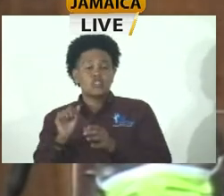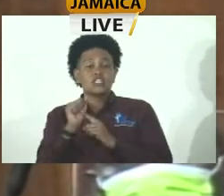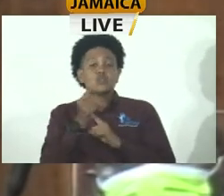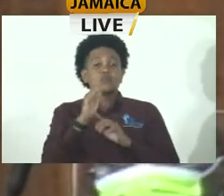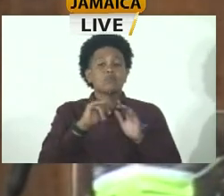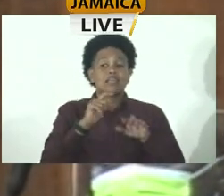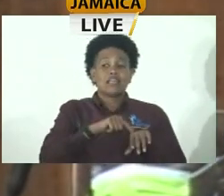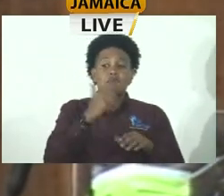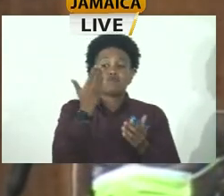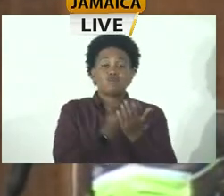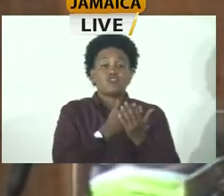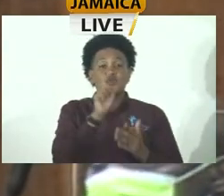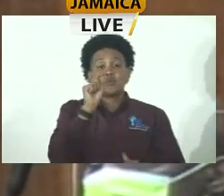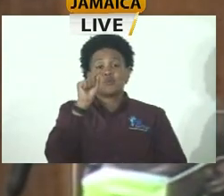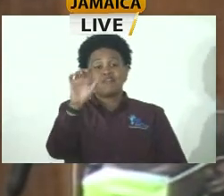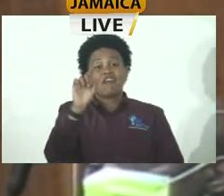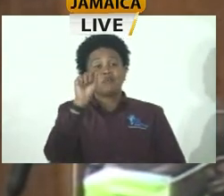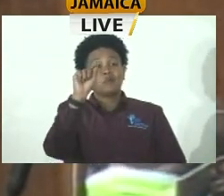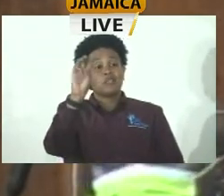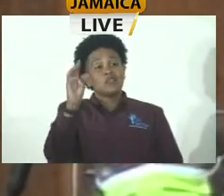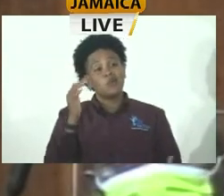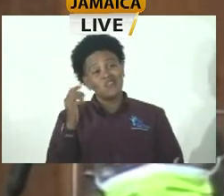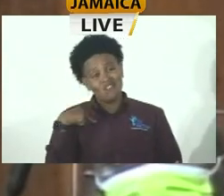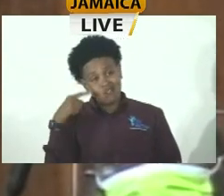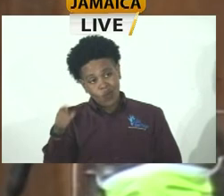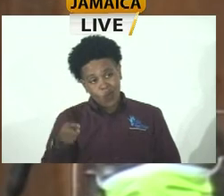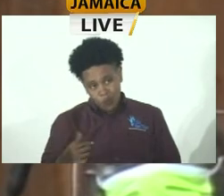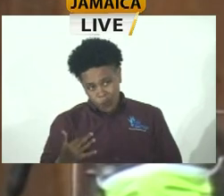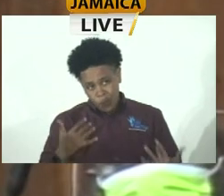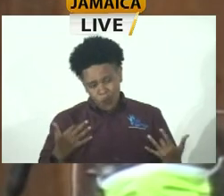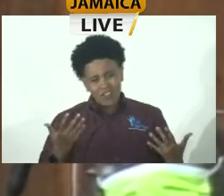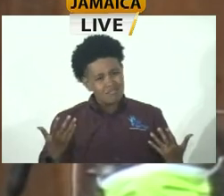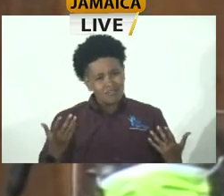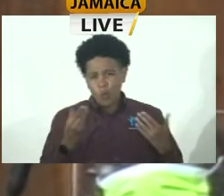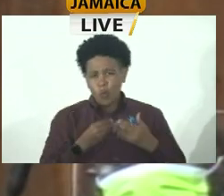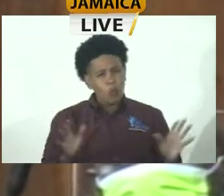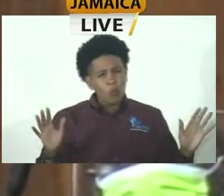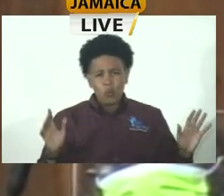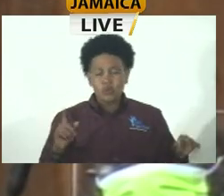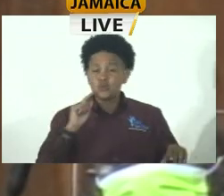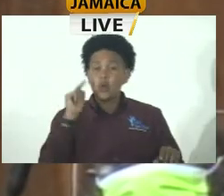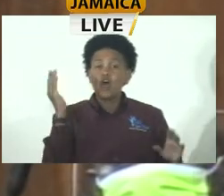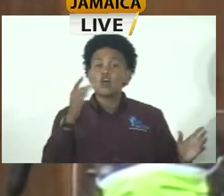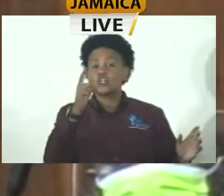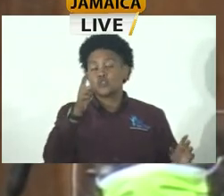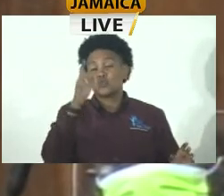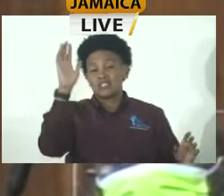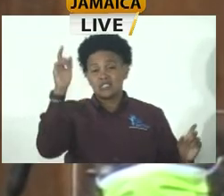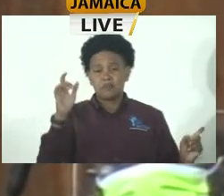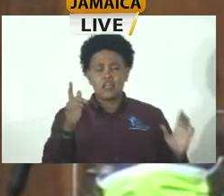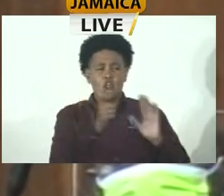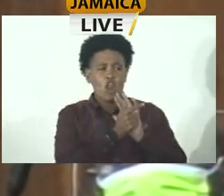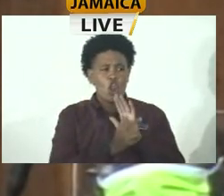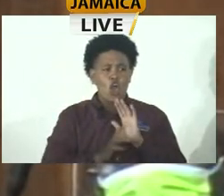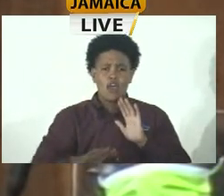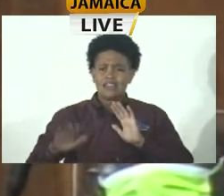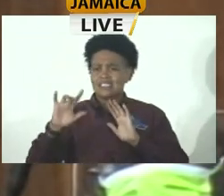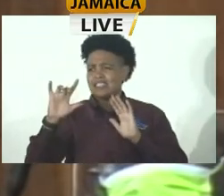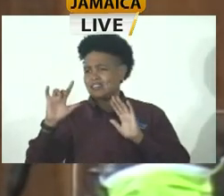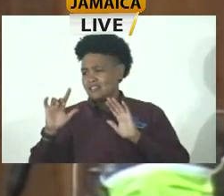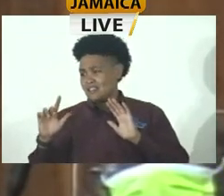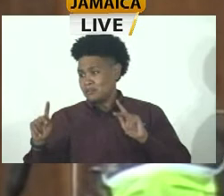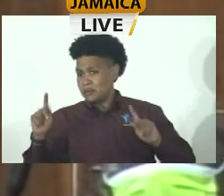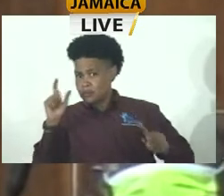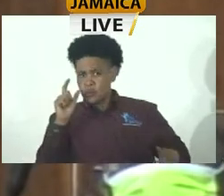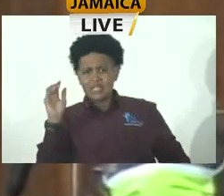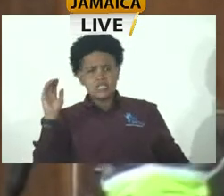you get there so i urge madam speaker litigants and attorneys to really look at how they